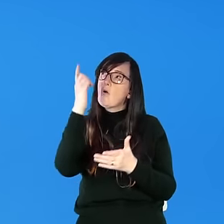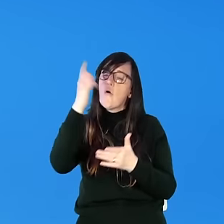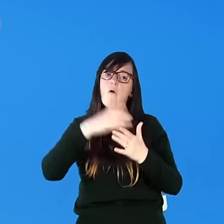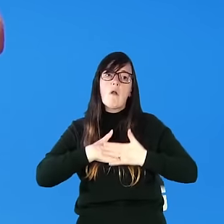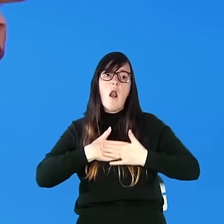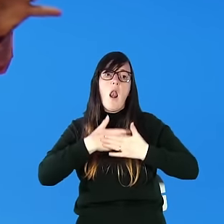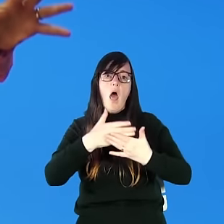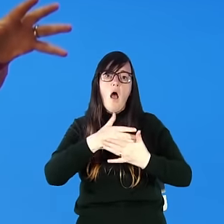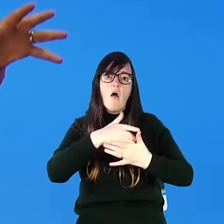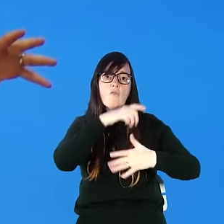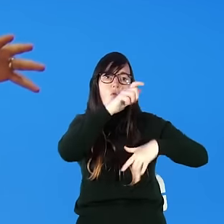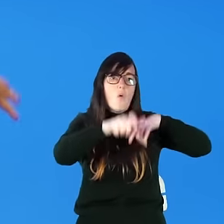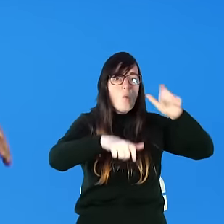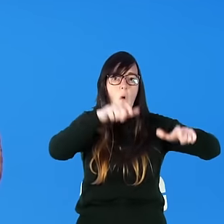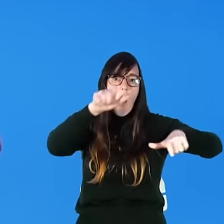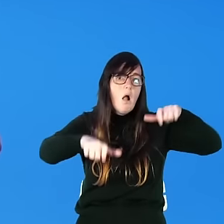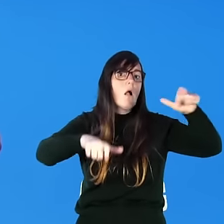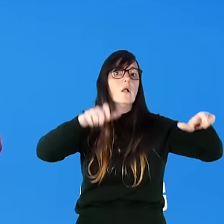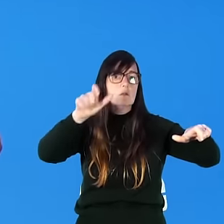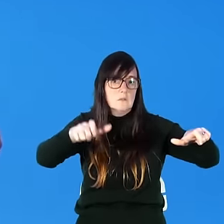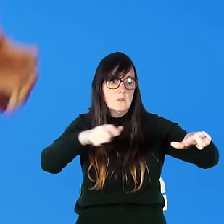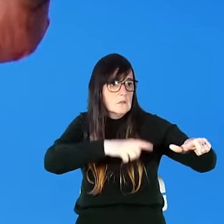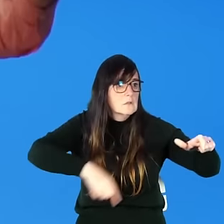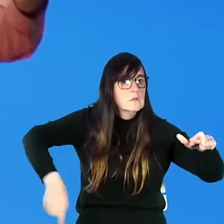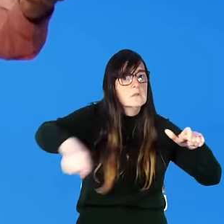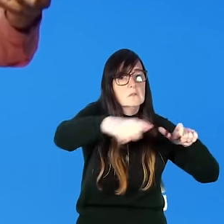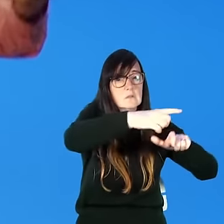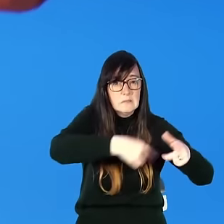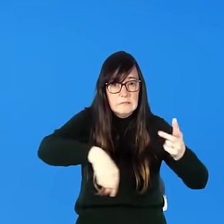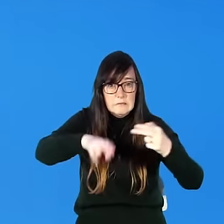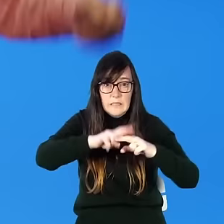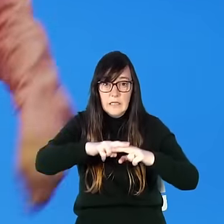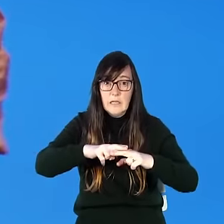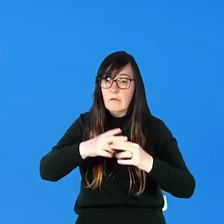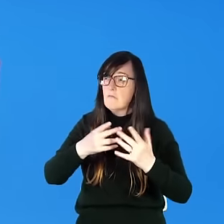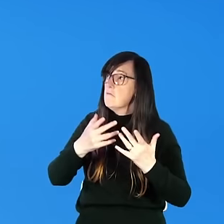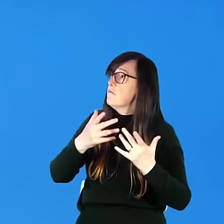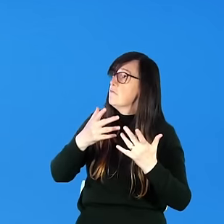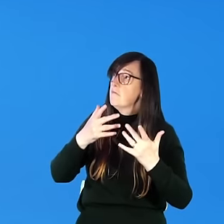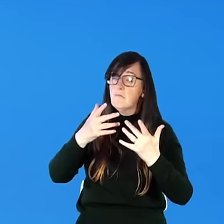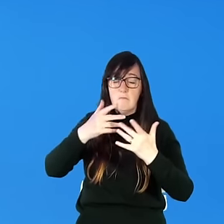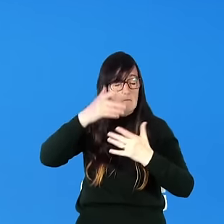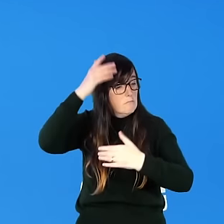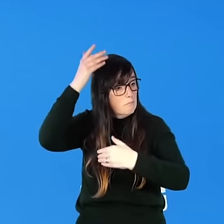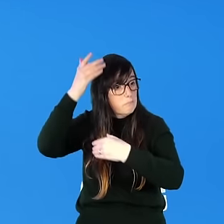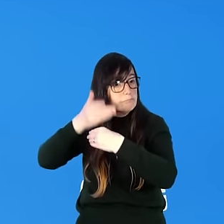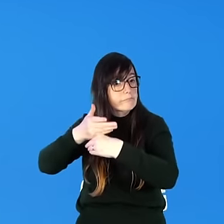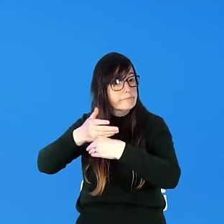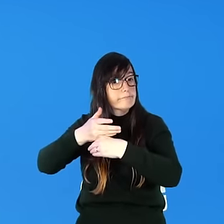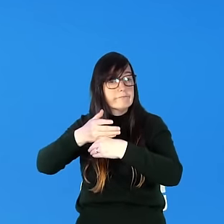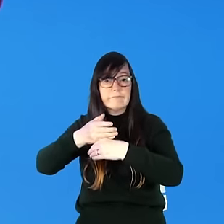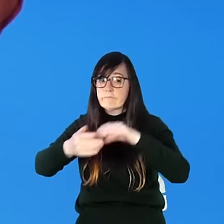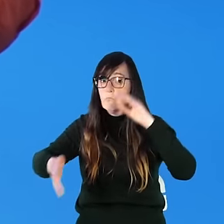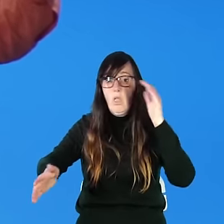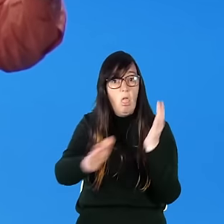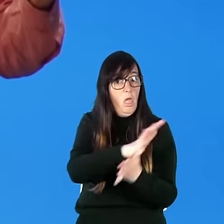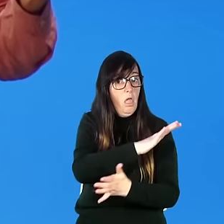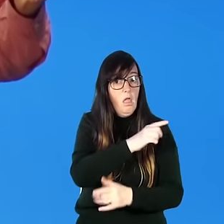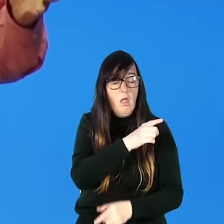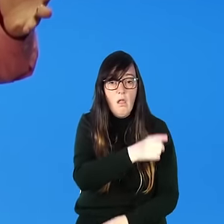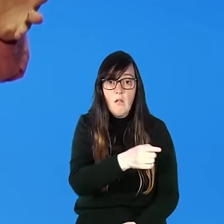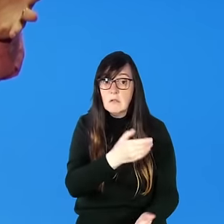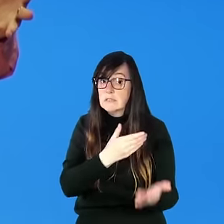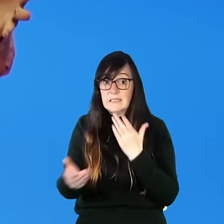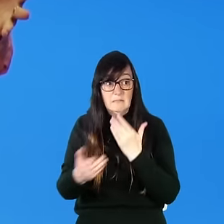people, people who are lost in sin and will perish if they don't believe the gospel and trust in Jesus Christ as Savior, regardless of what will happen to